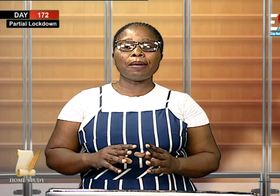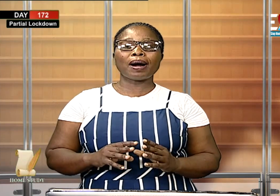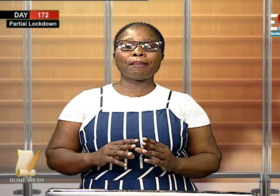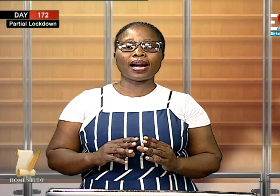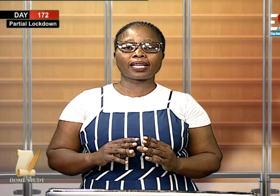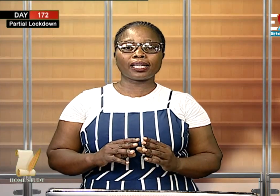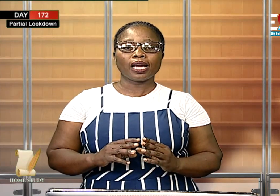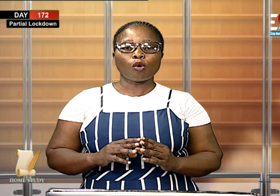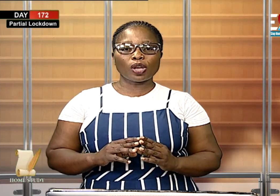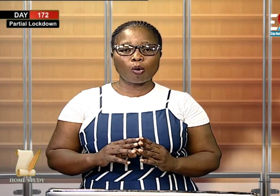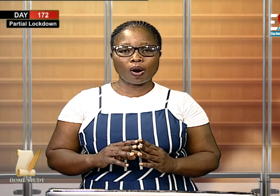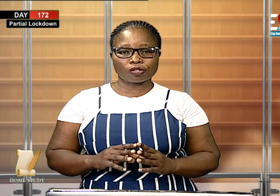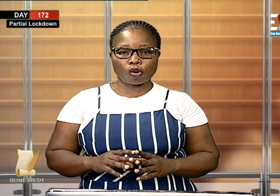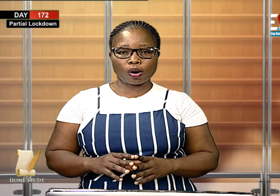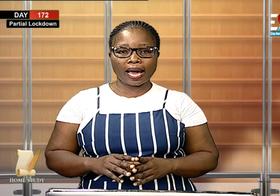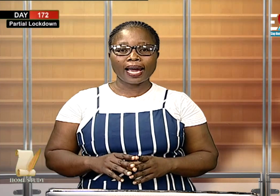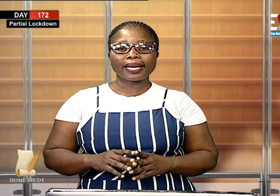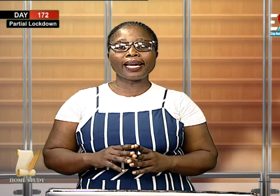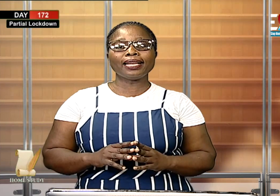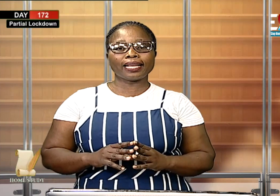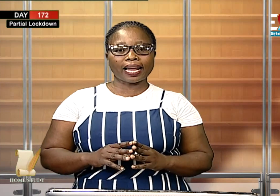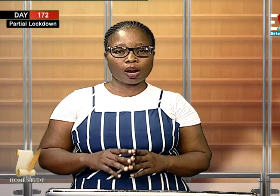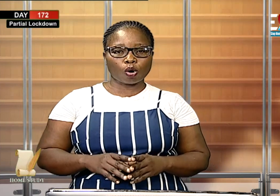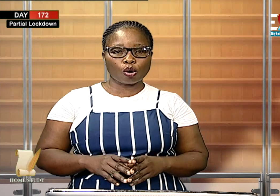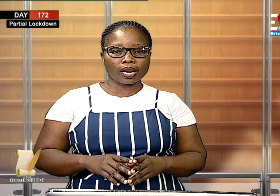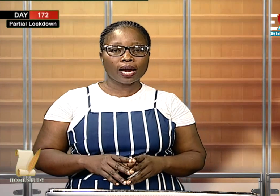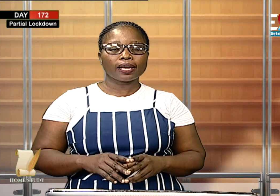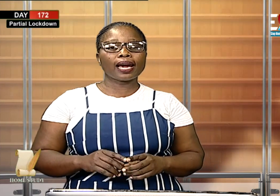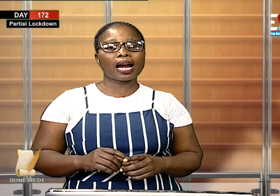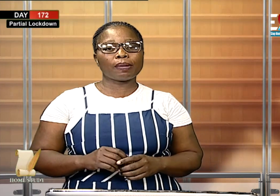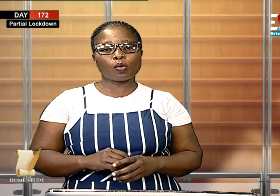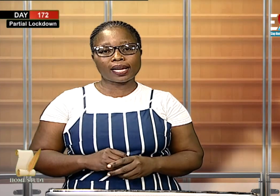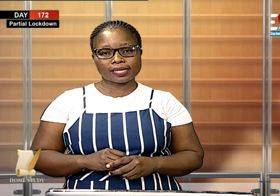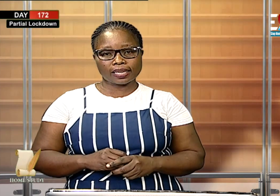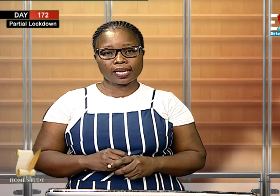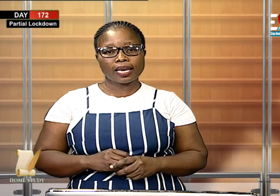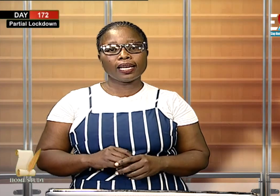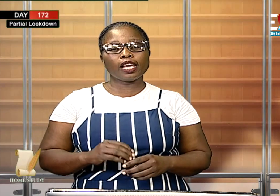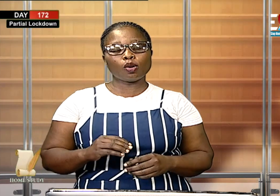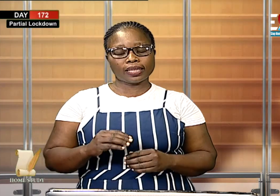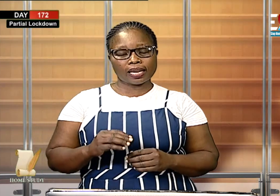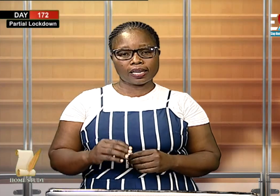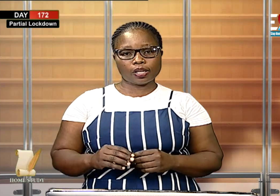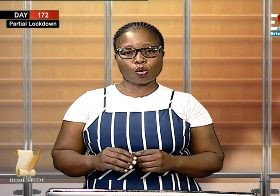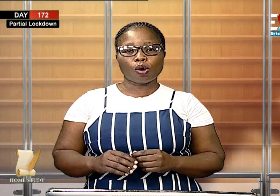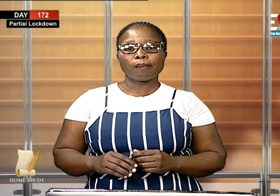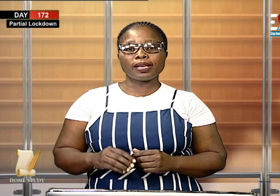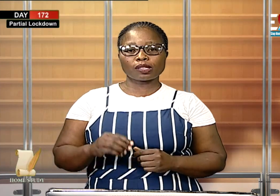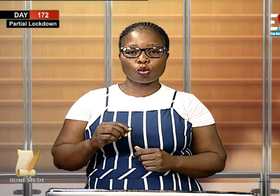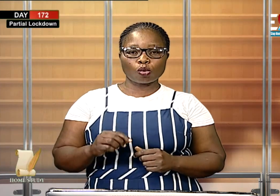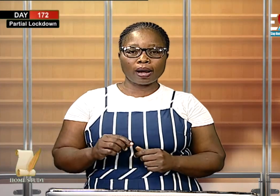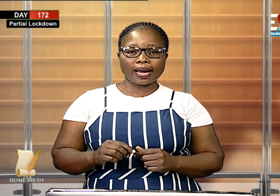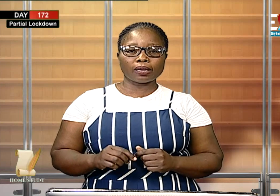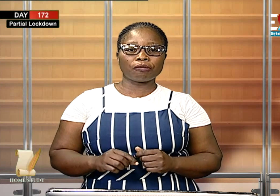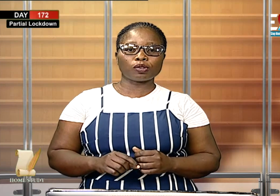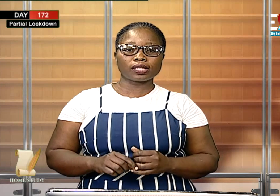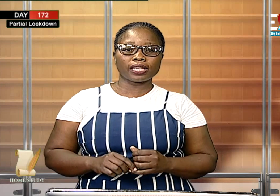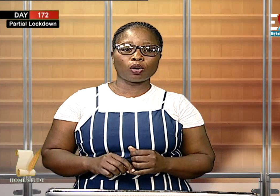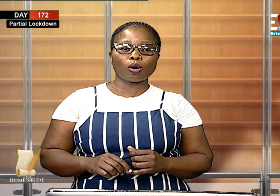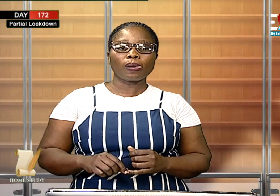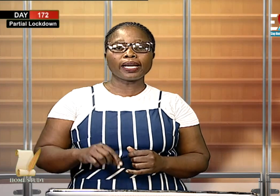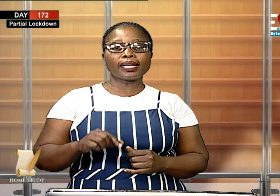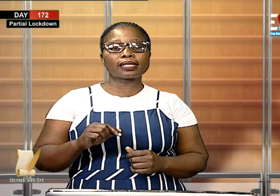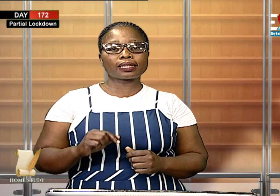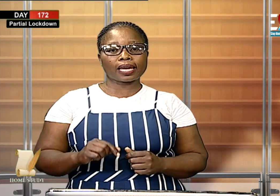impela emamaki uyawathola ngendlela yakhona nangabe ulandzele leyo ndlela leyo. Besikhuluma ngani